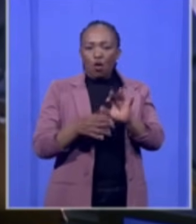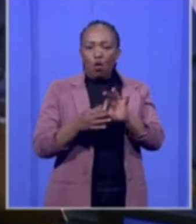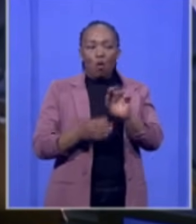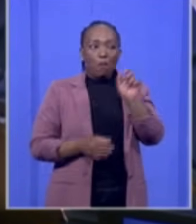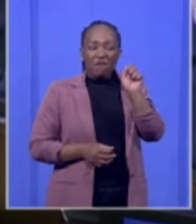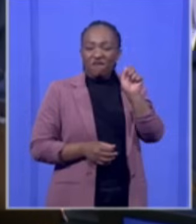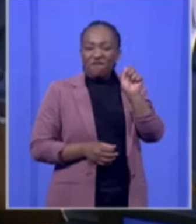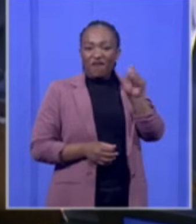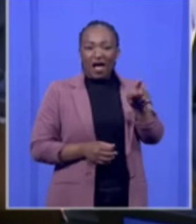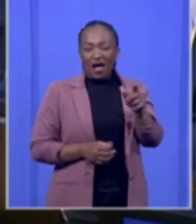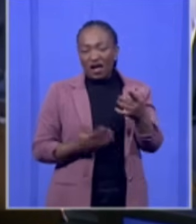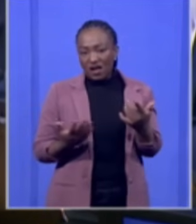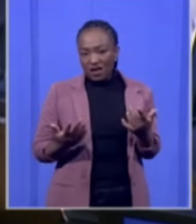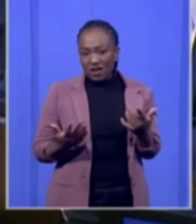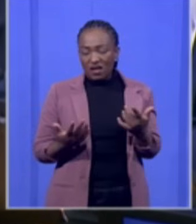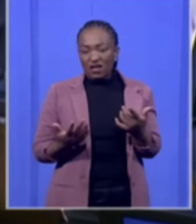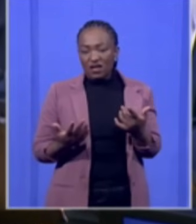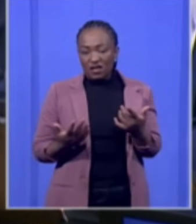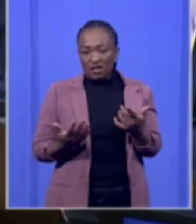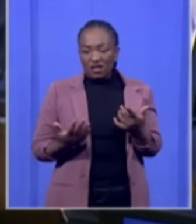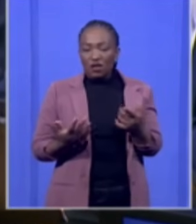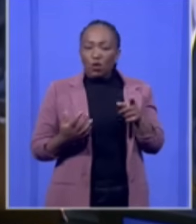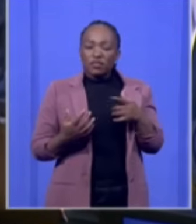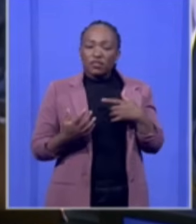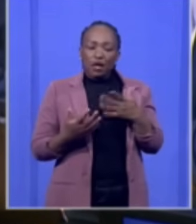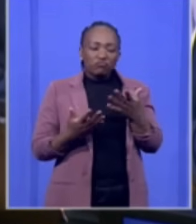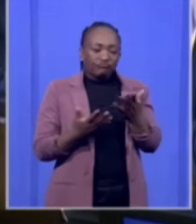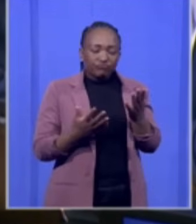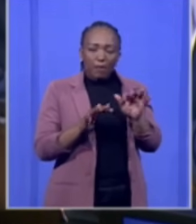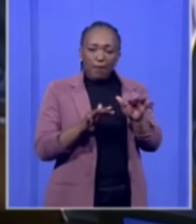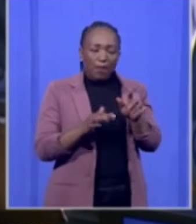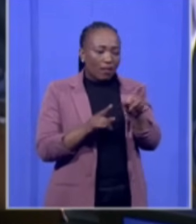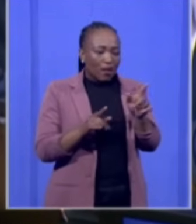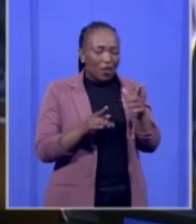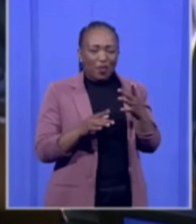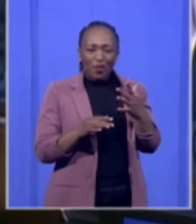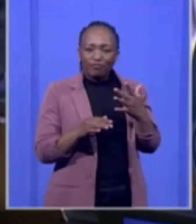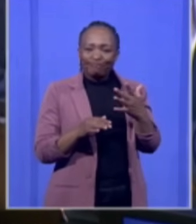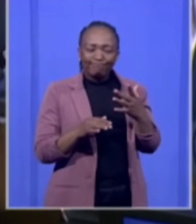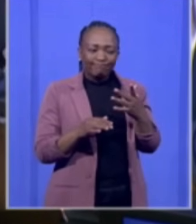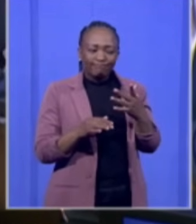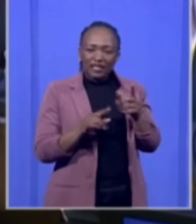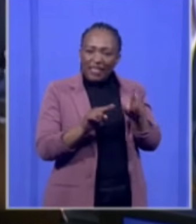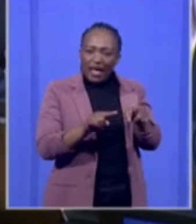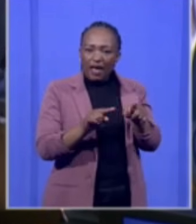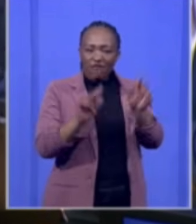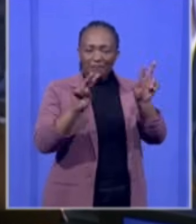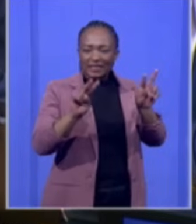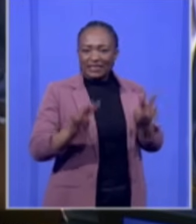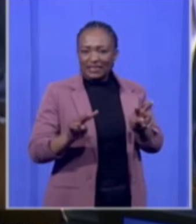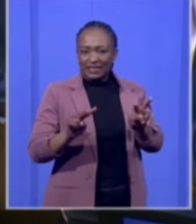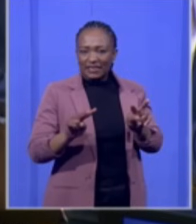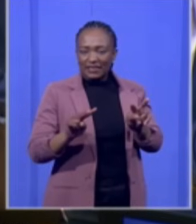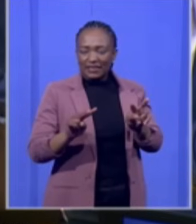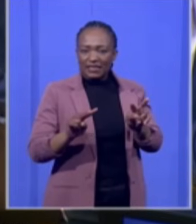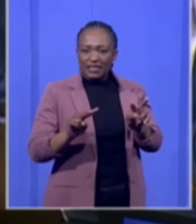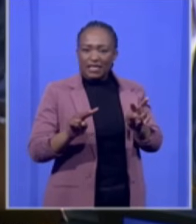loved ones while serving humanity's most noble cause, peace.